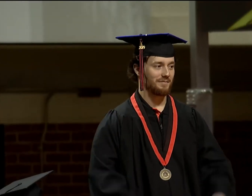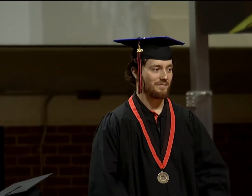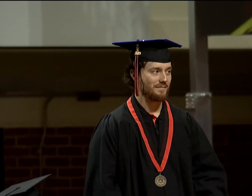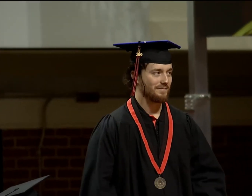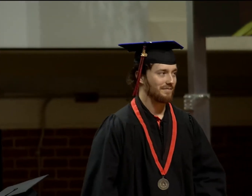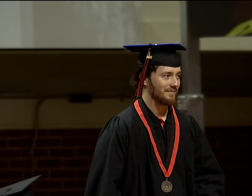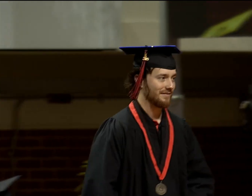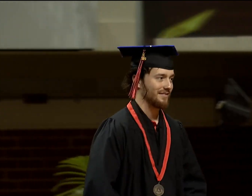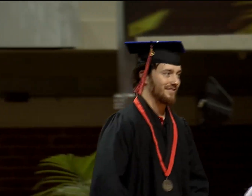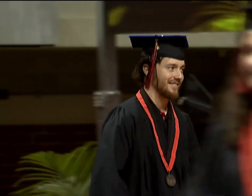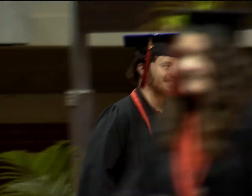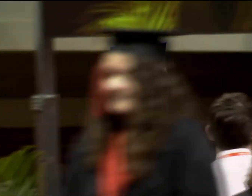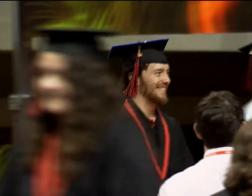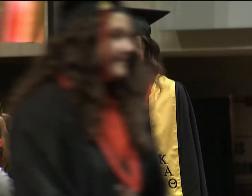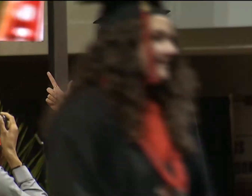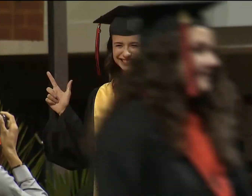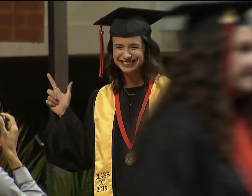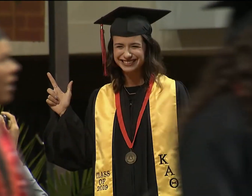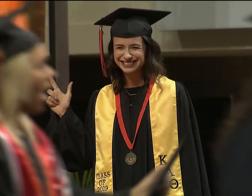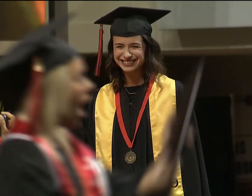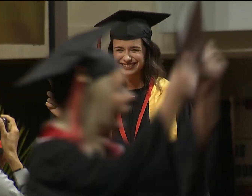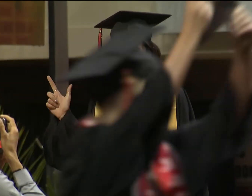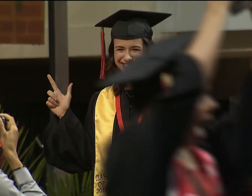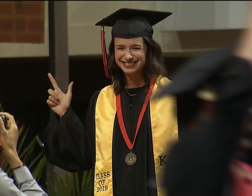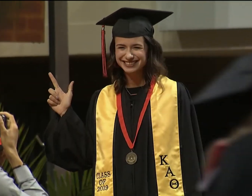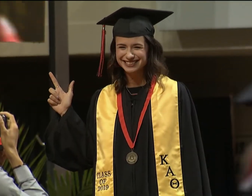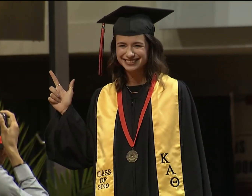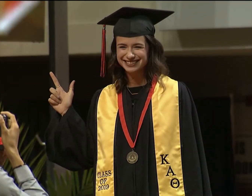Ratcliffe. Zachary Vineyard.